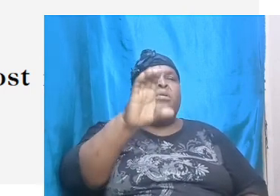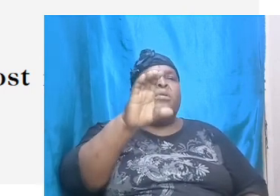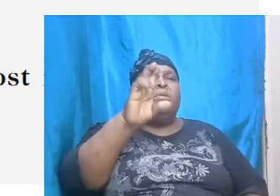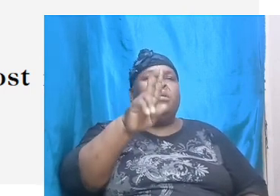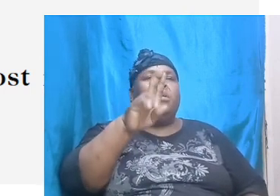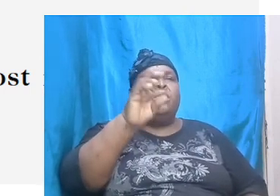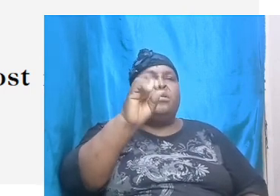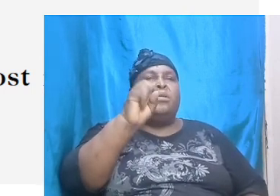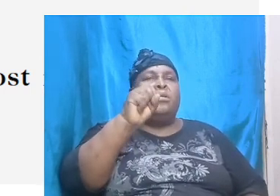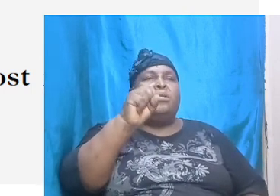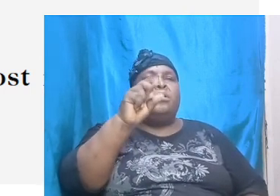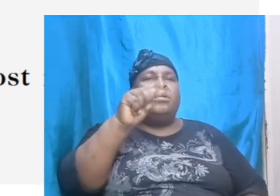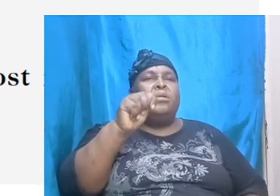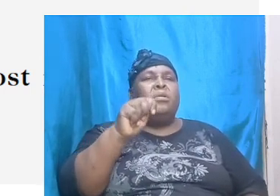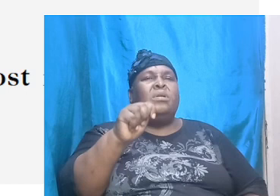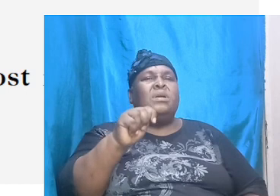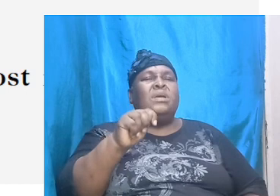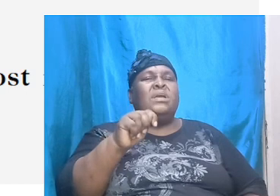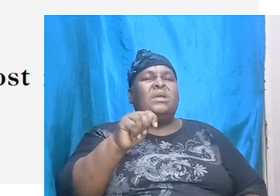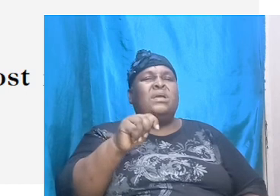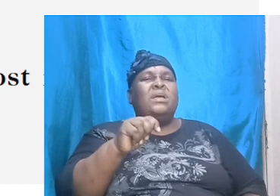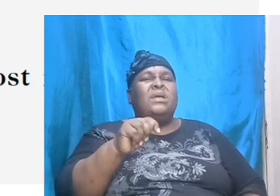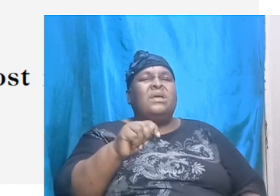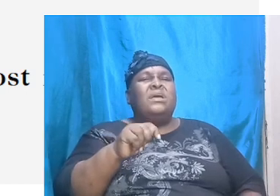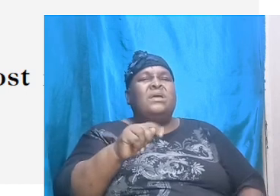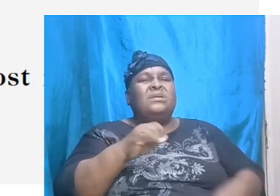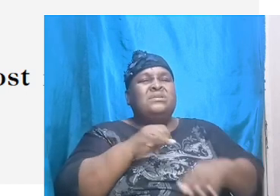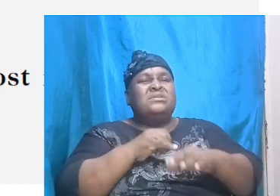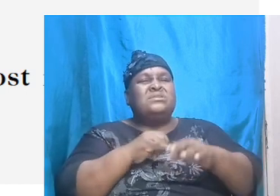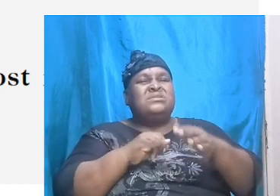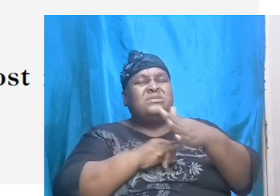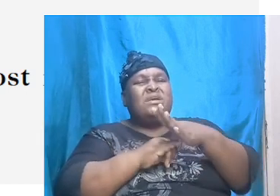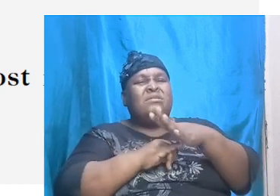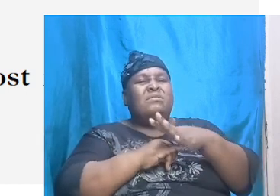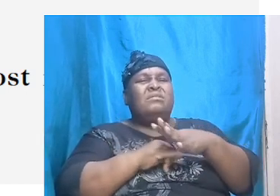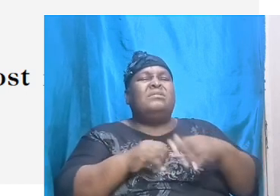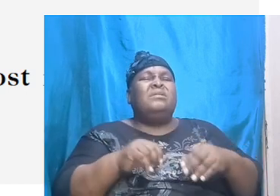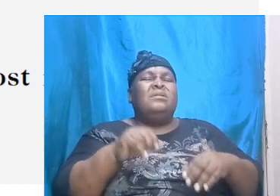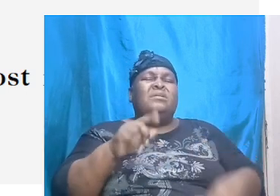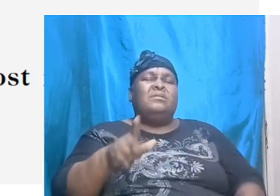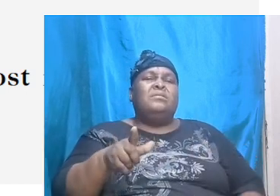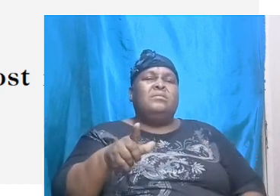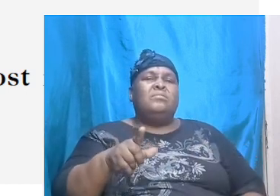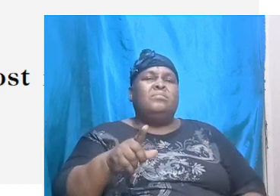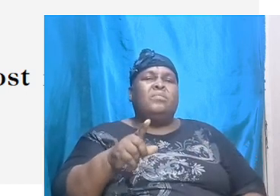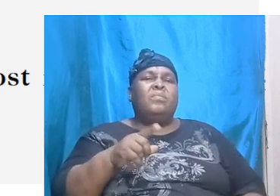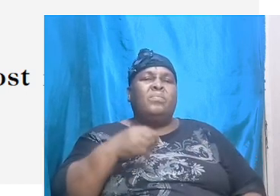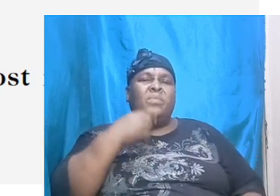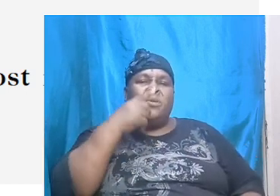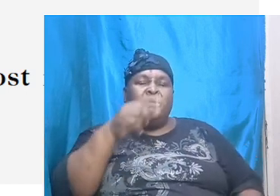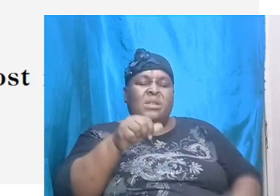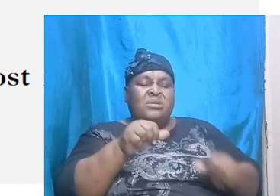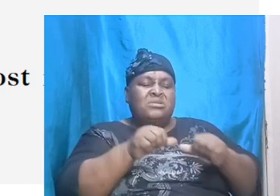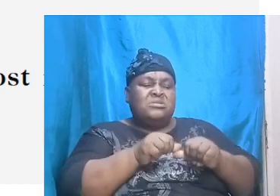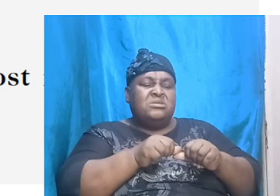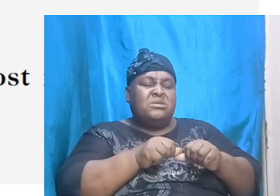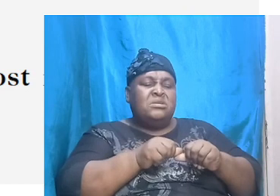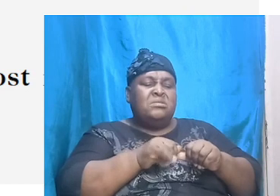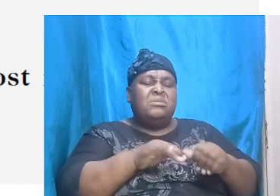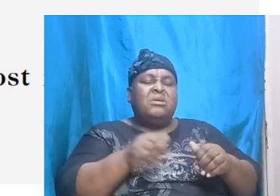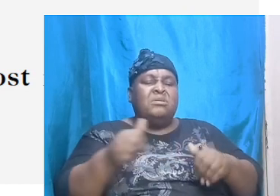solitary insects. In other words, truth be told, the locust, them really stay by themselves for the most